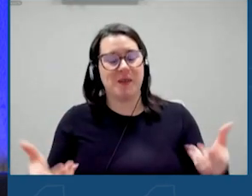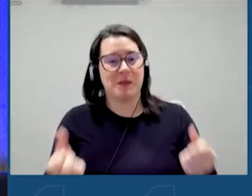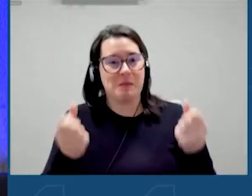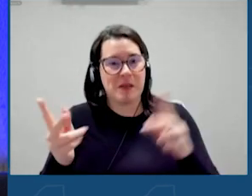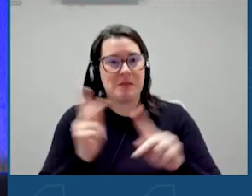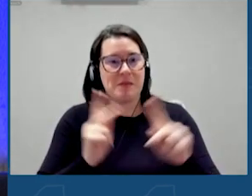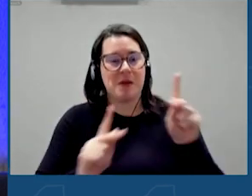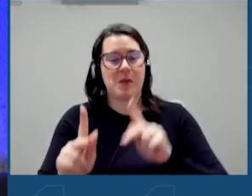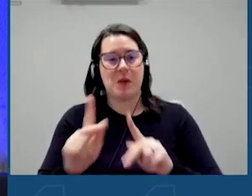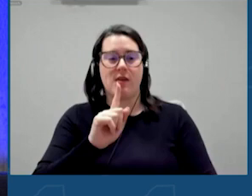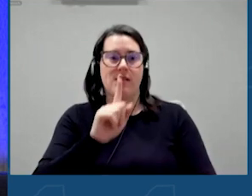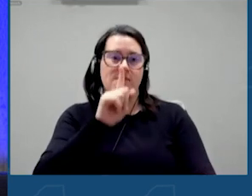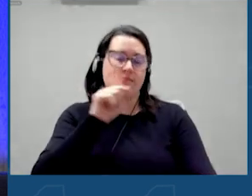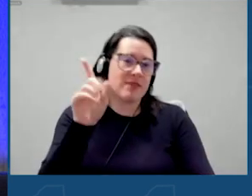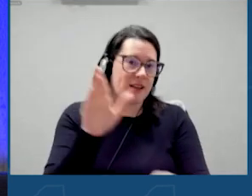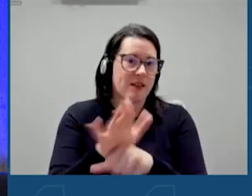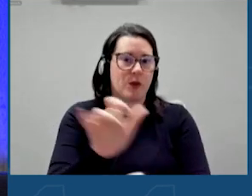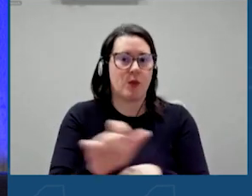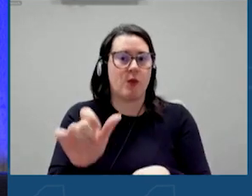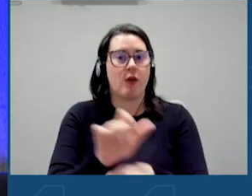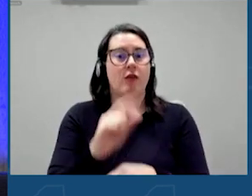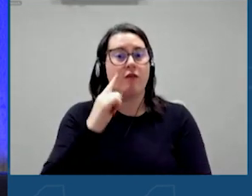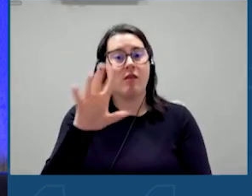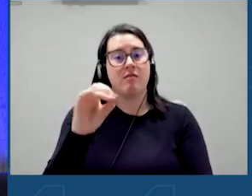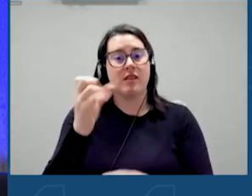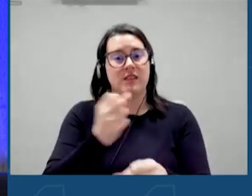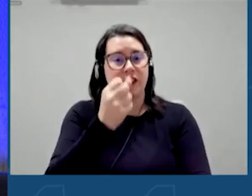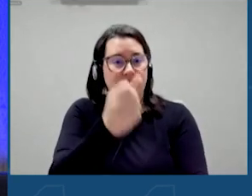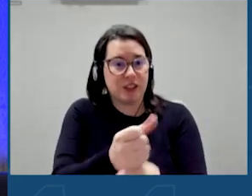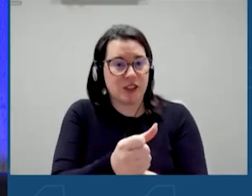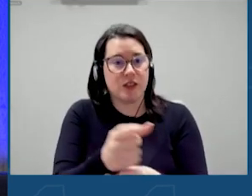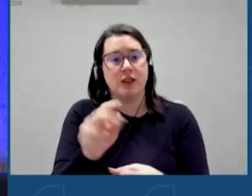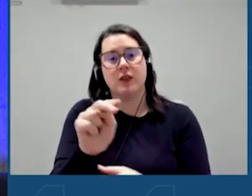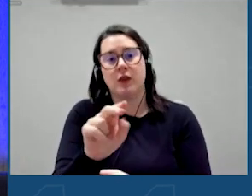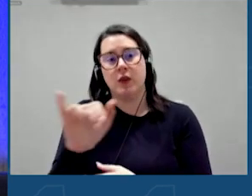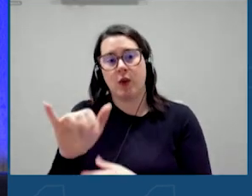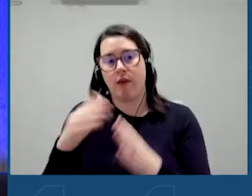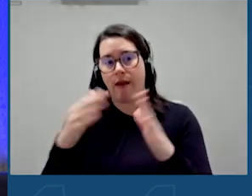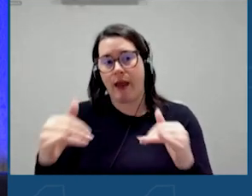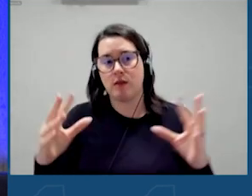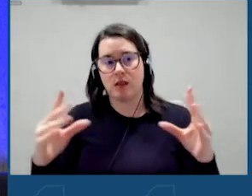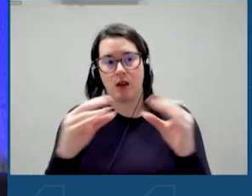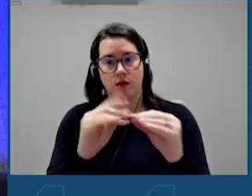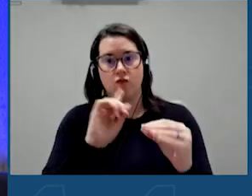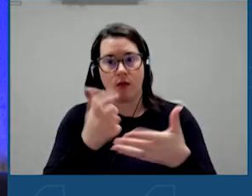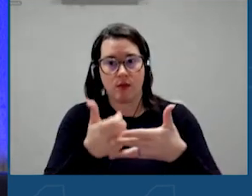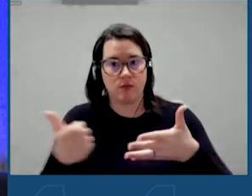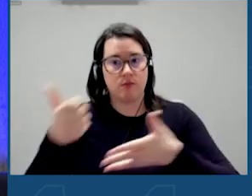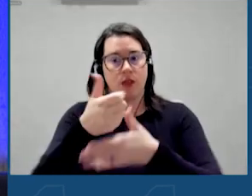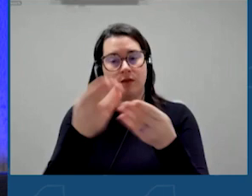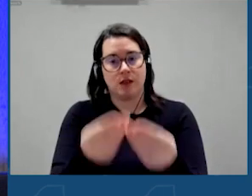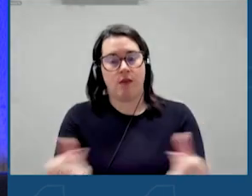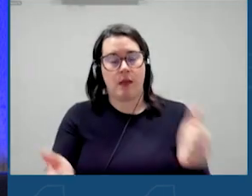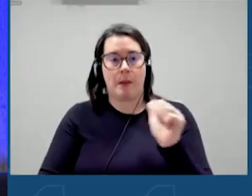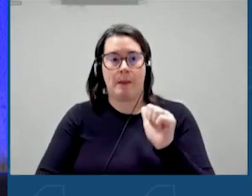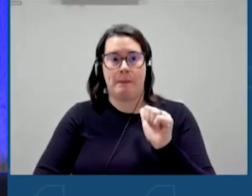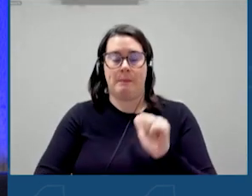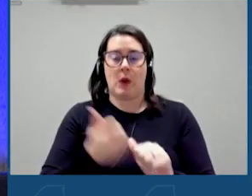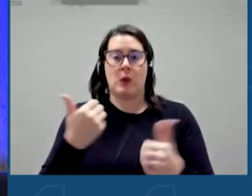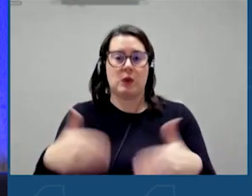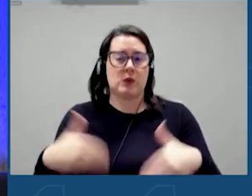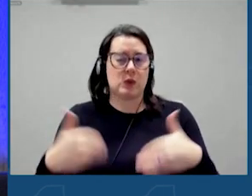For half a century, the New York Housing Conference has been at the forefront of solving some of our society's most intractable